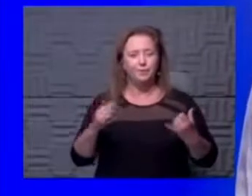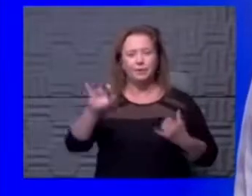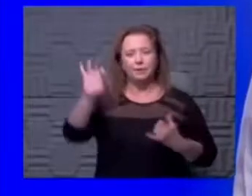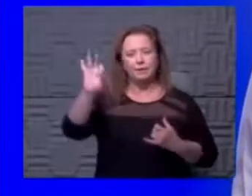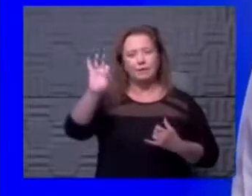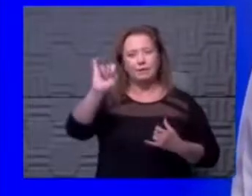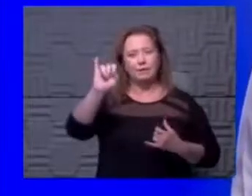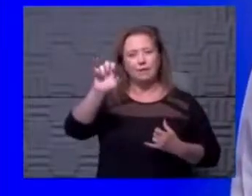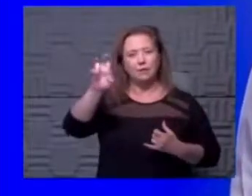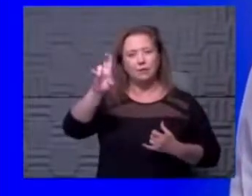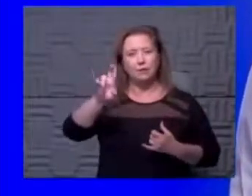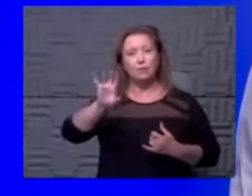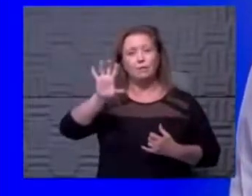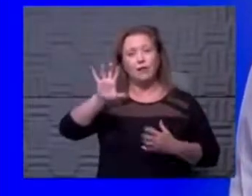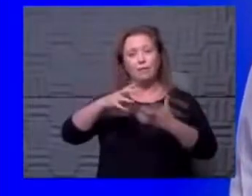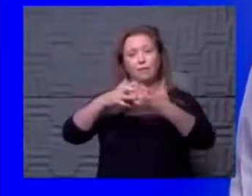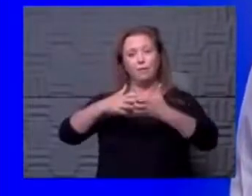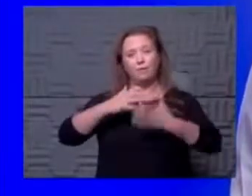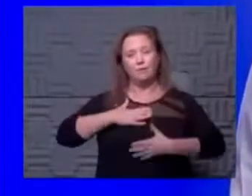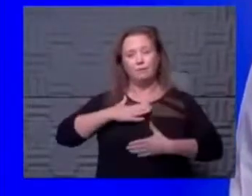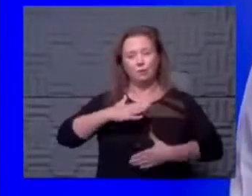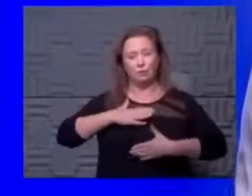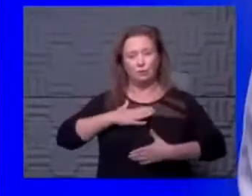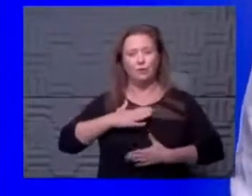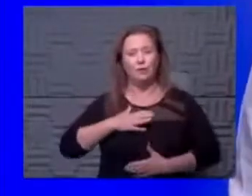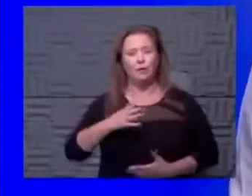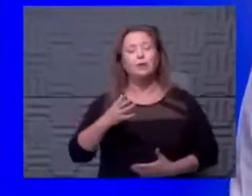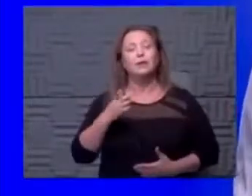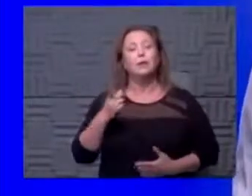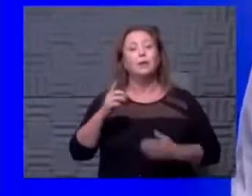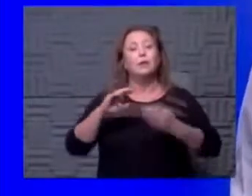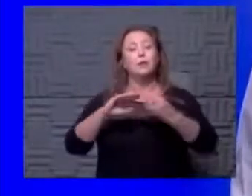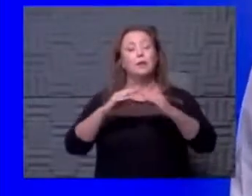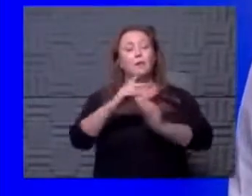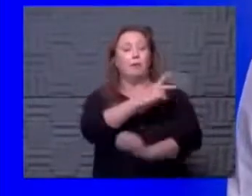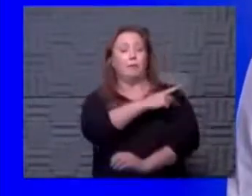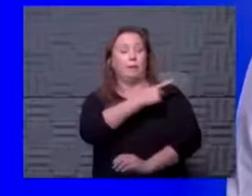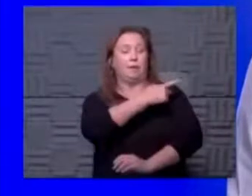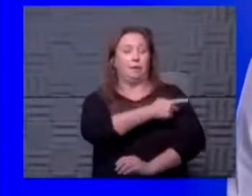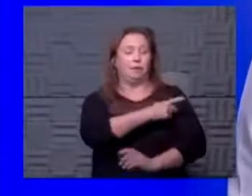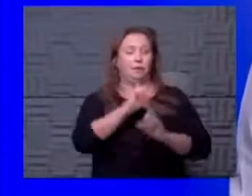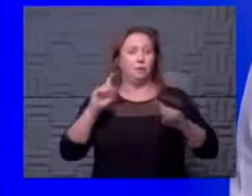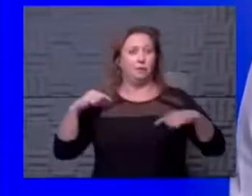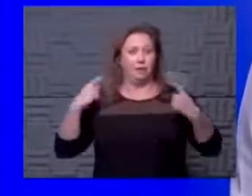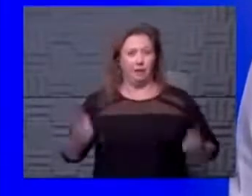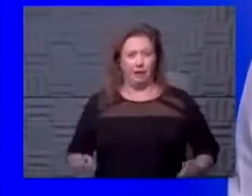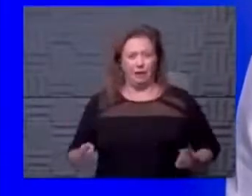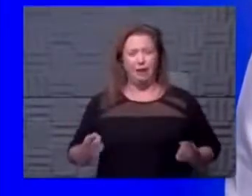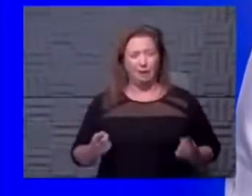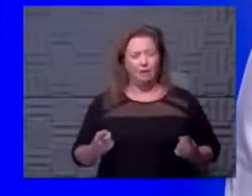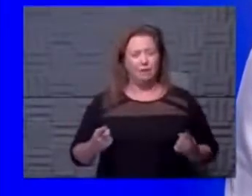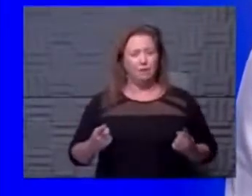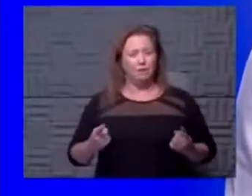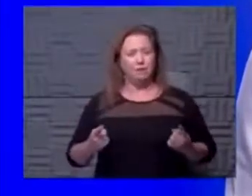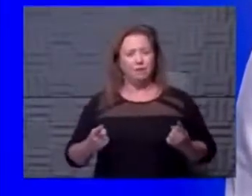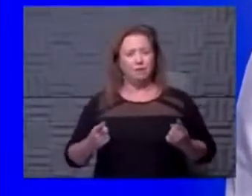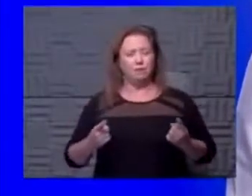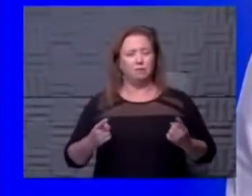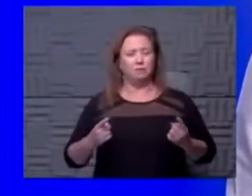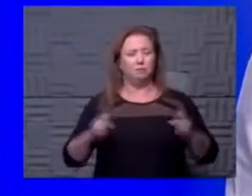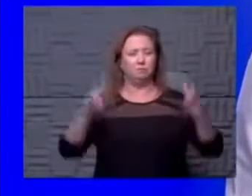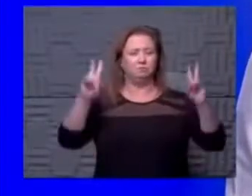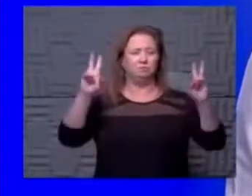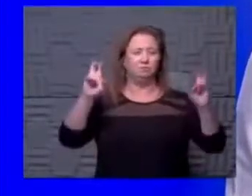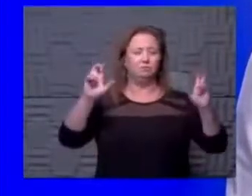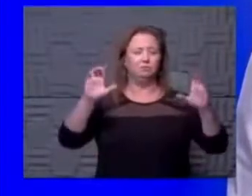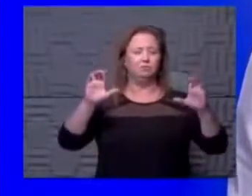9 in the ICU and 5 of those on the ventilator. And then the numbers of the patients that we have had here in the past who have we considered